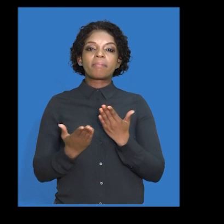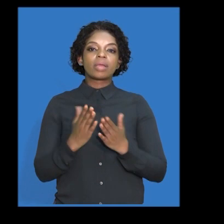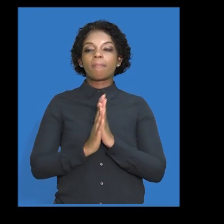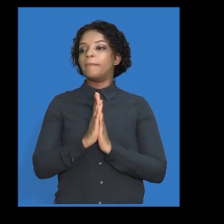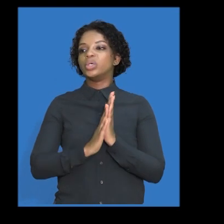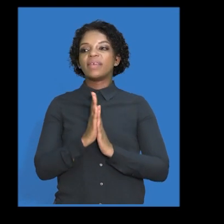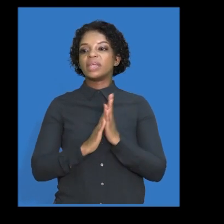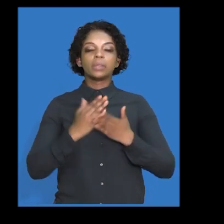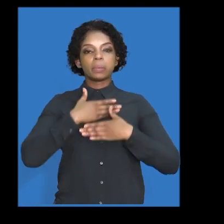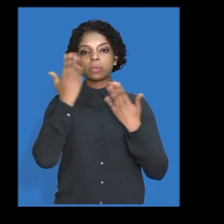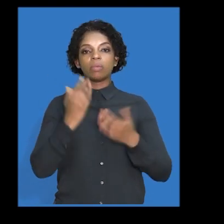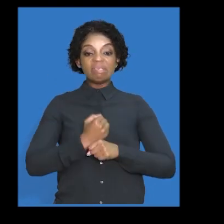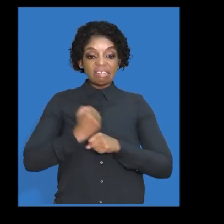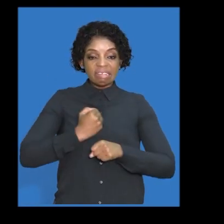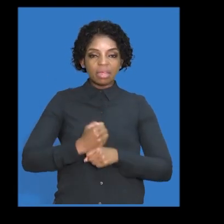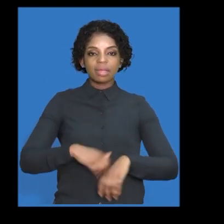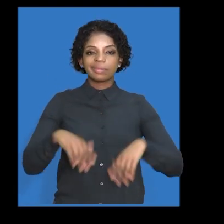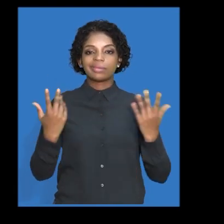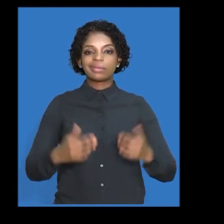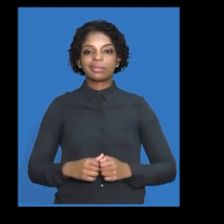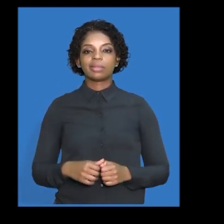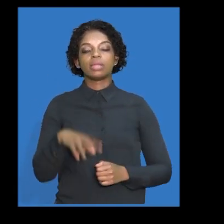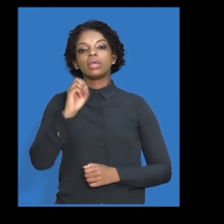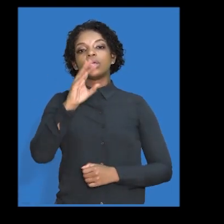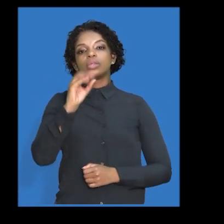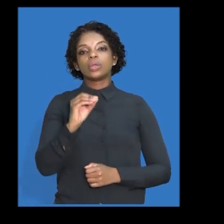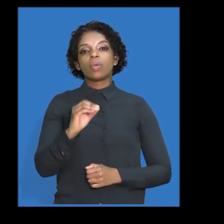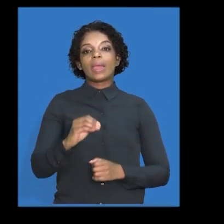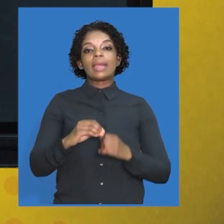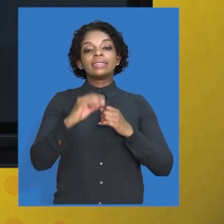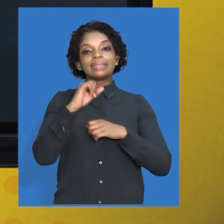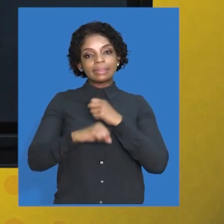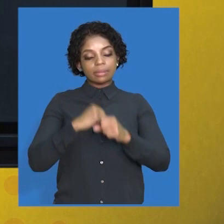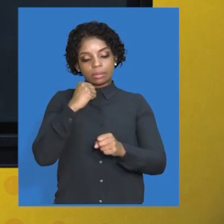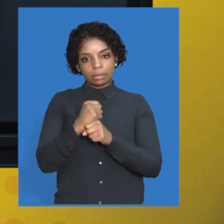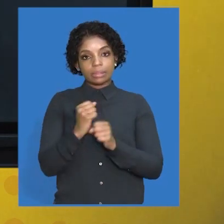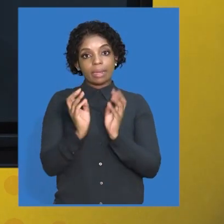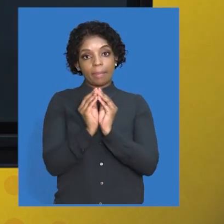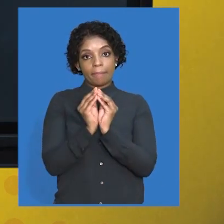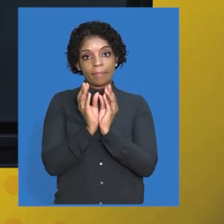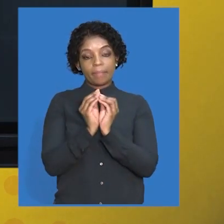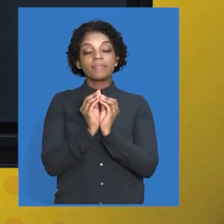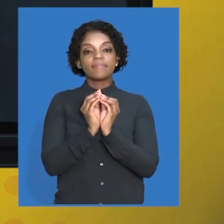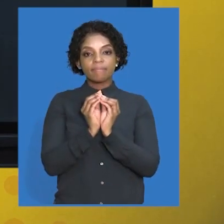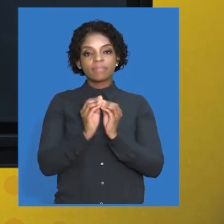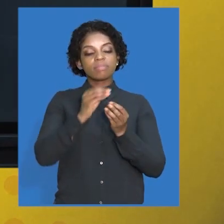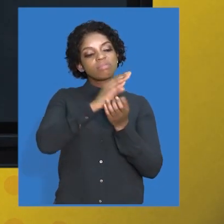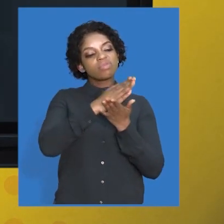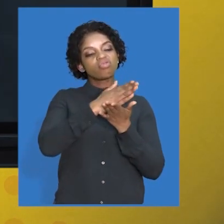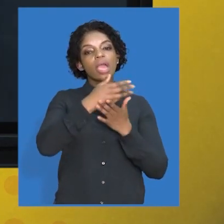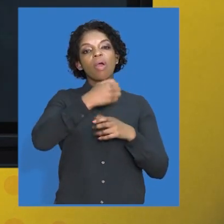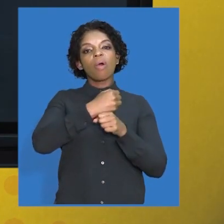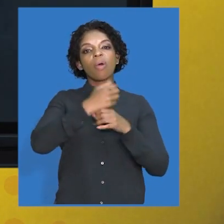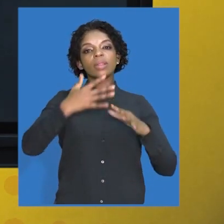remuneration. So at the annual general meeting every year, shareholders vote to see how much